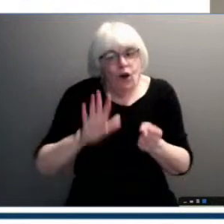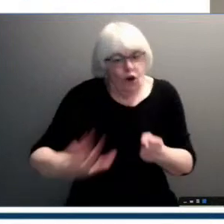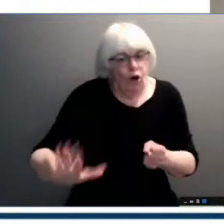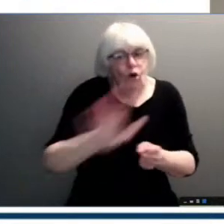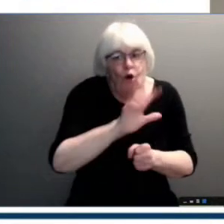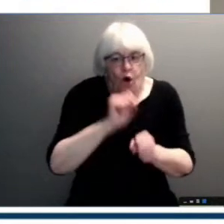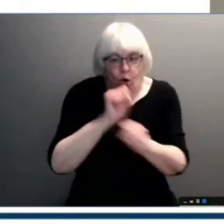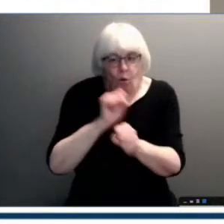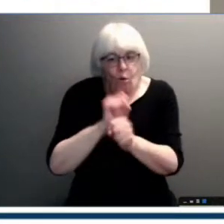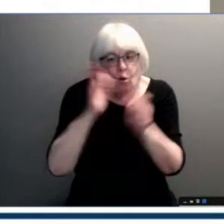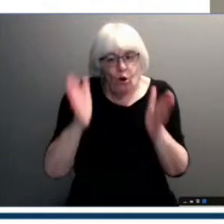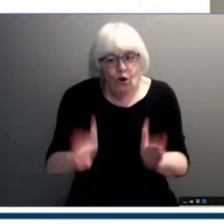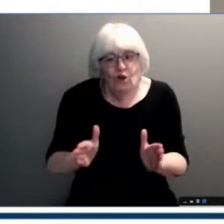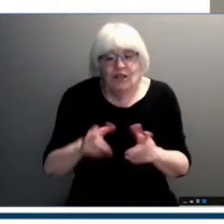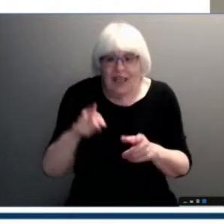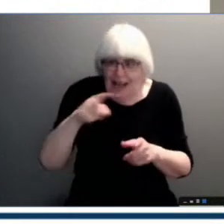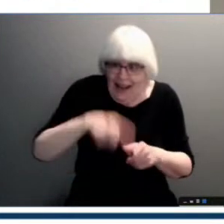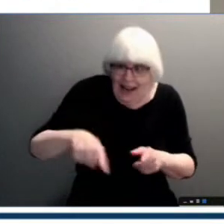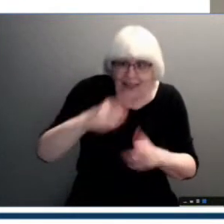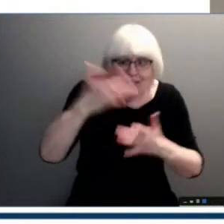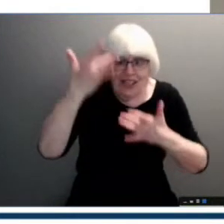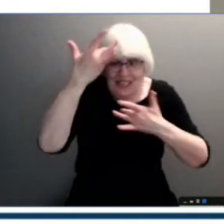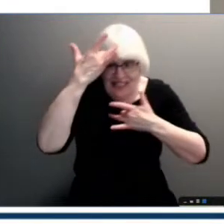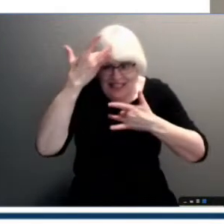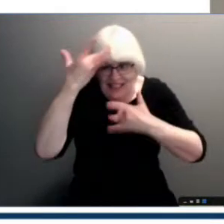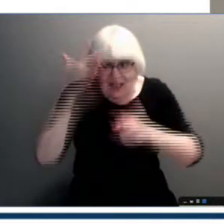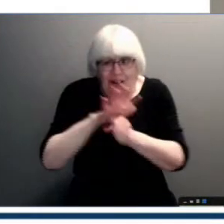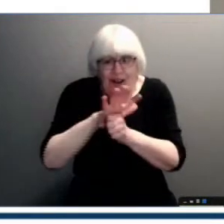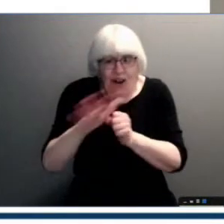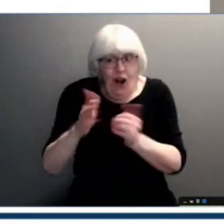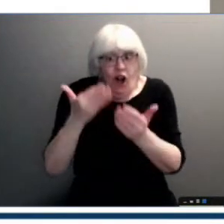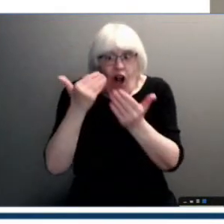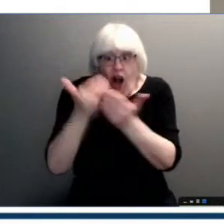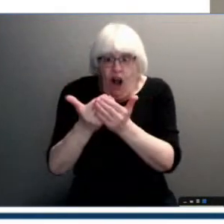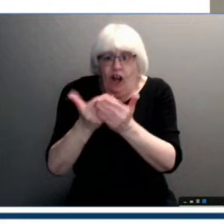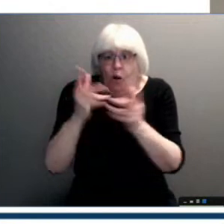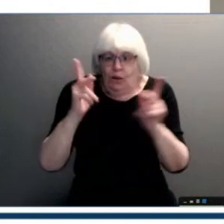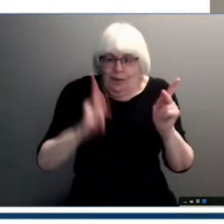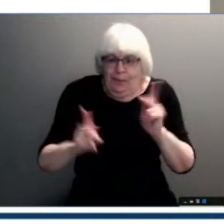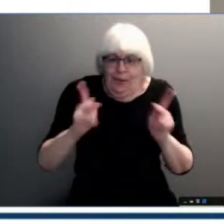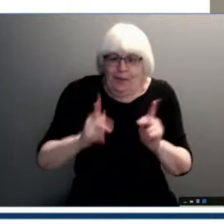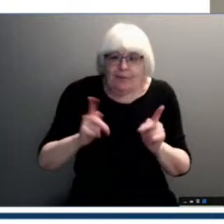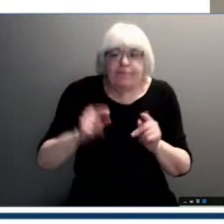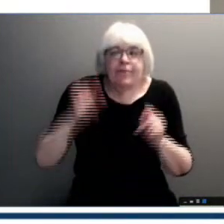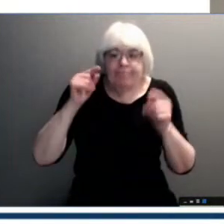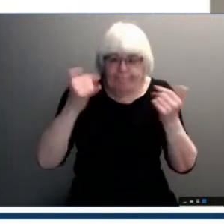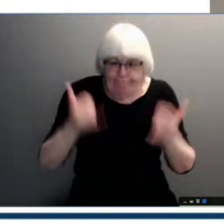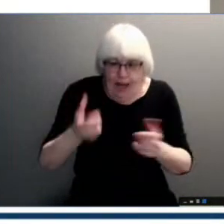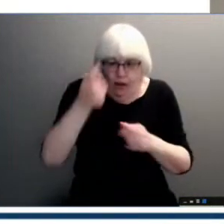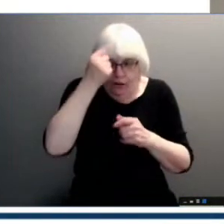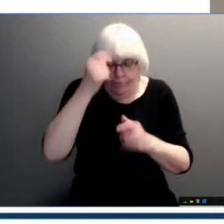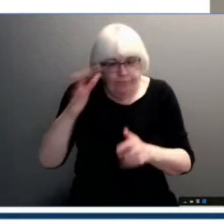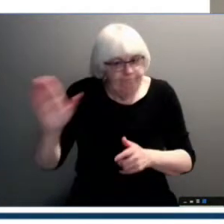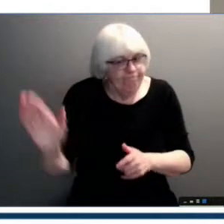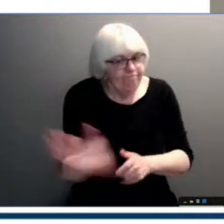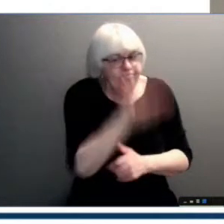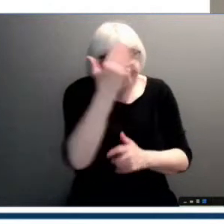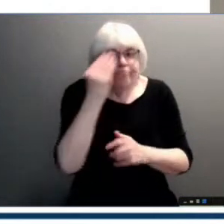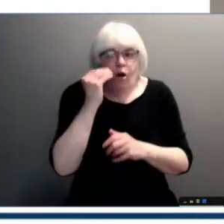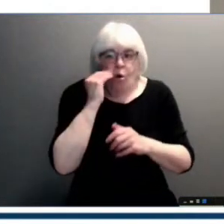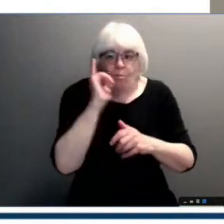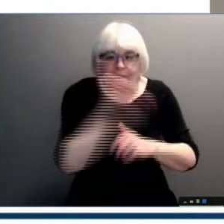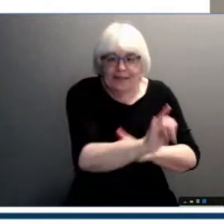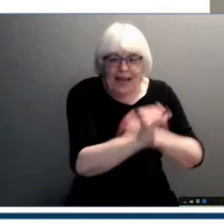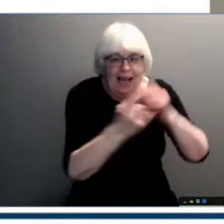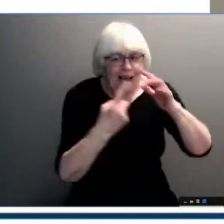if they are a close contact. Aside from protecting your community, you don't want Omicron in your